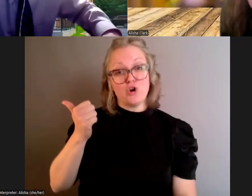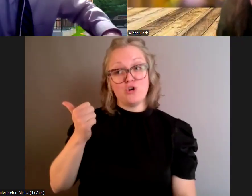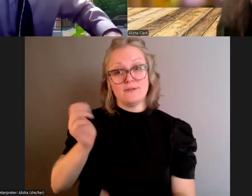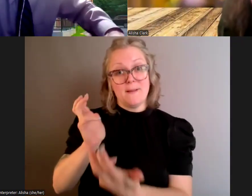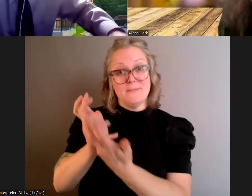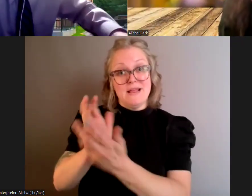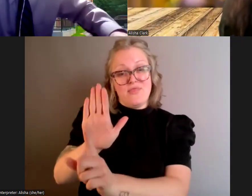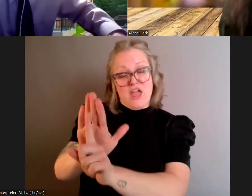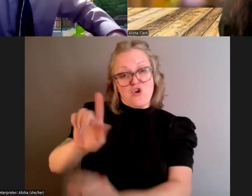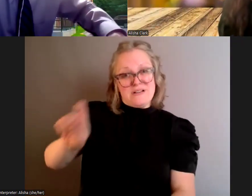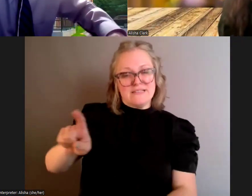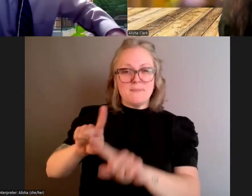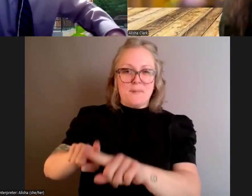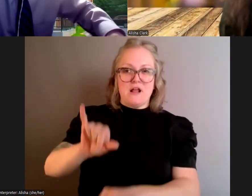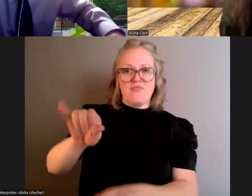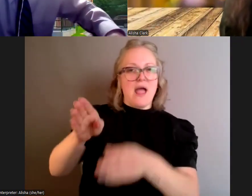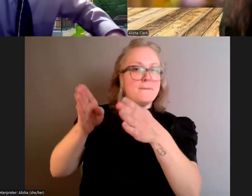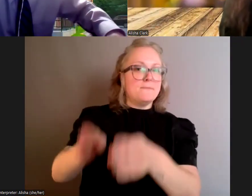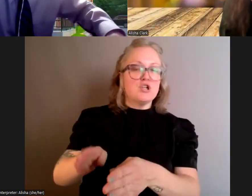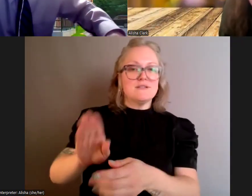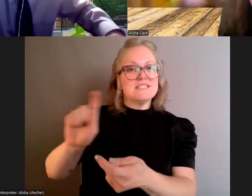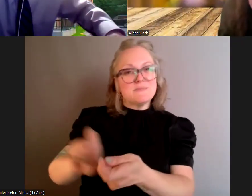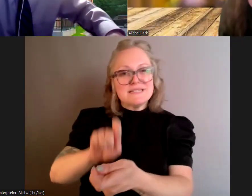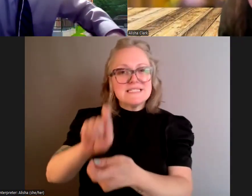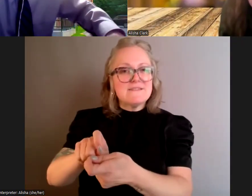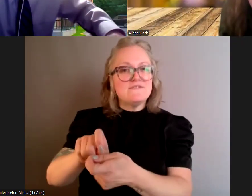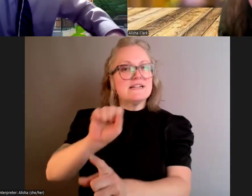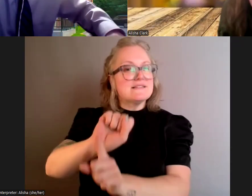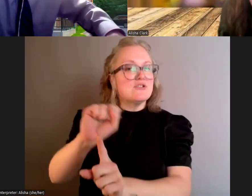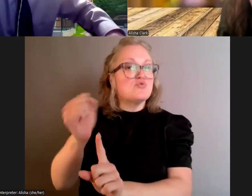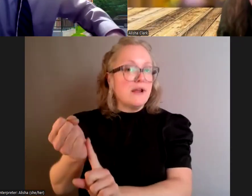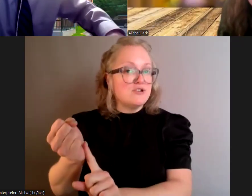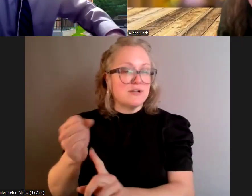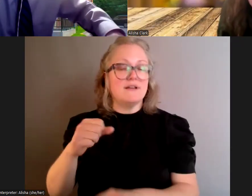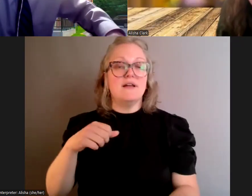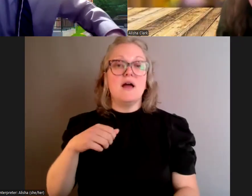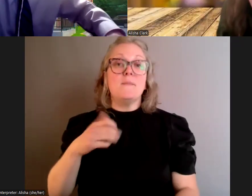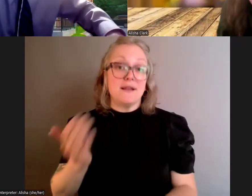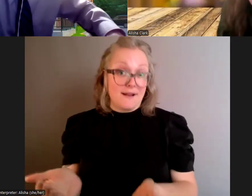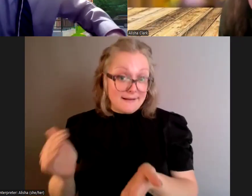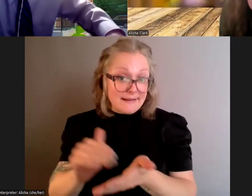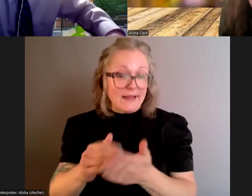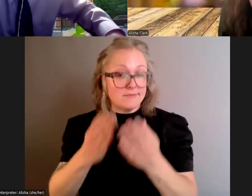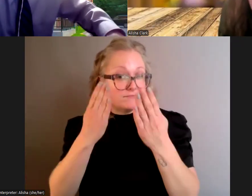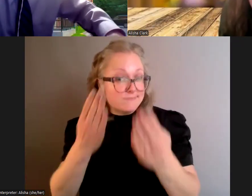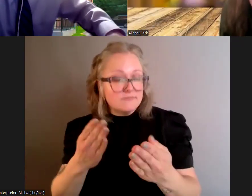needs depending on that person's specific situation. But I would look at the